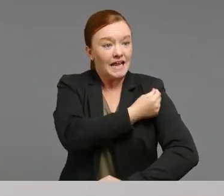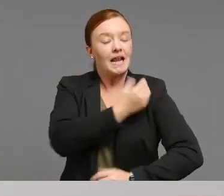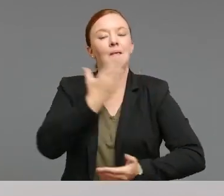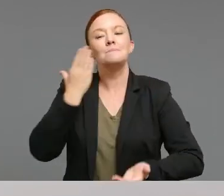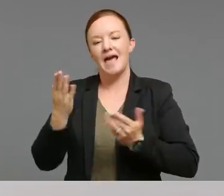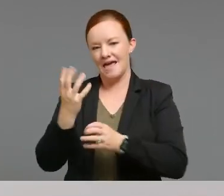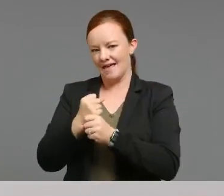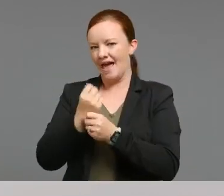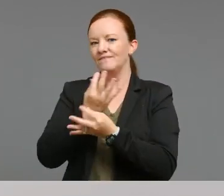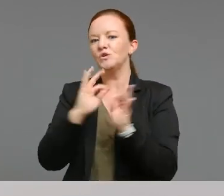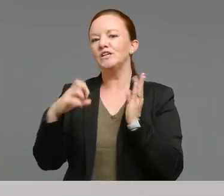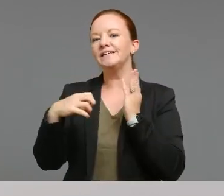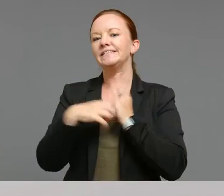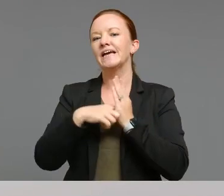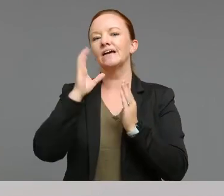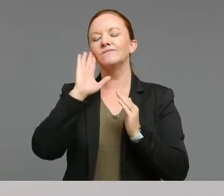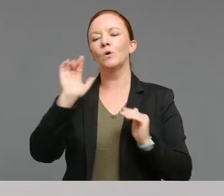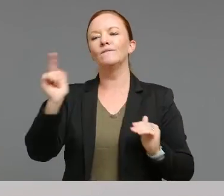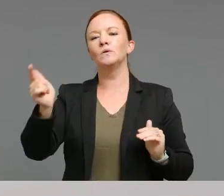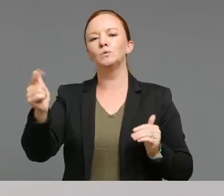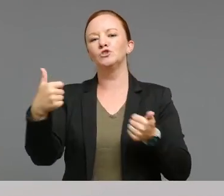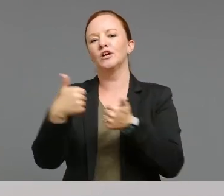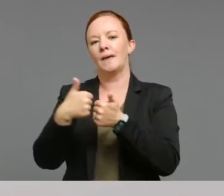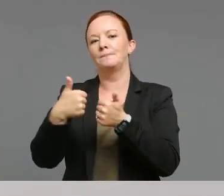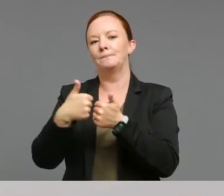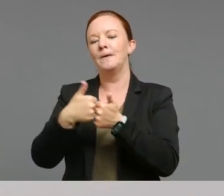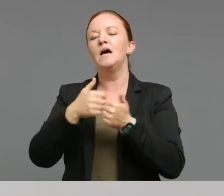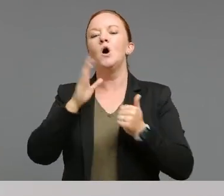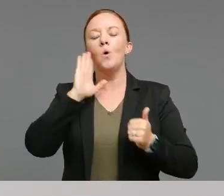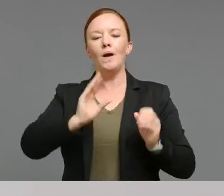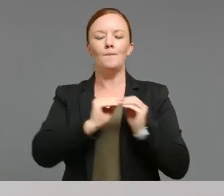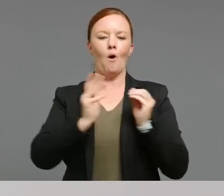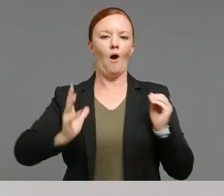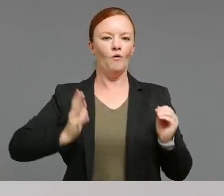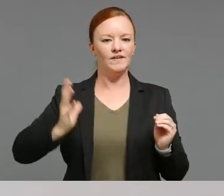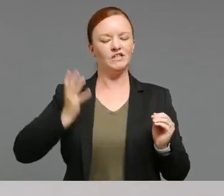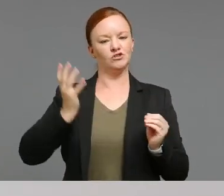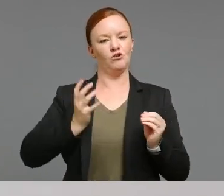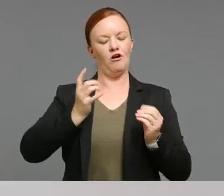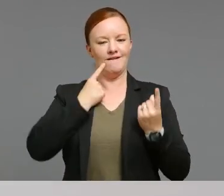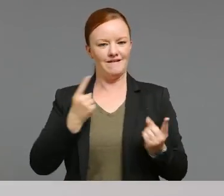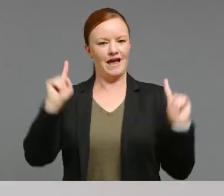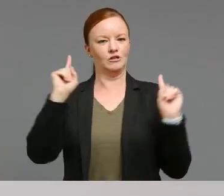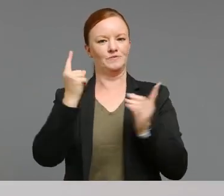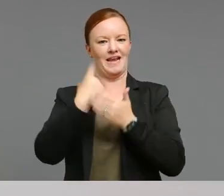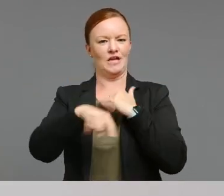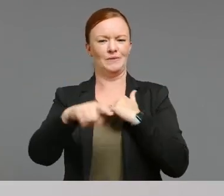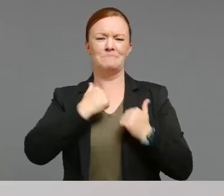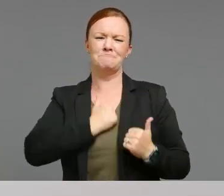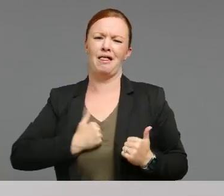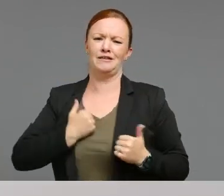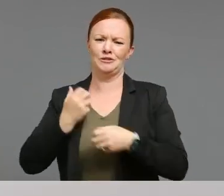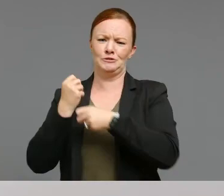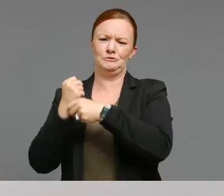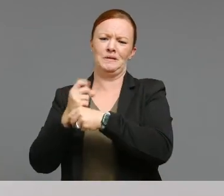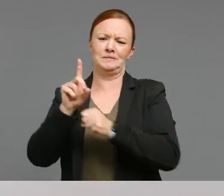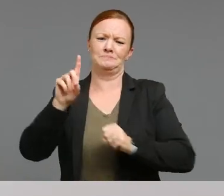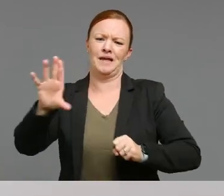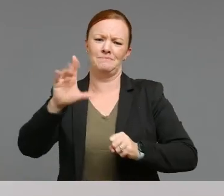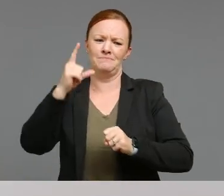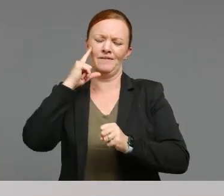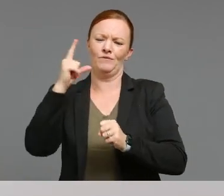a future game of their choice. They'll have an announcement next week. They'll have an announcement next week, and I apologize to the Diamondbacks for trumping their